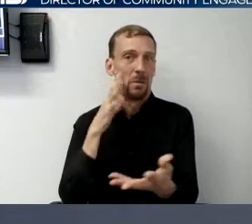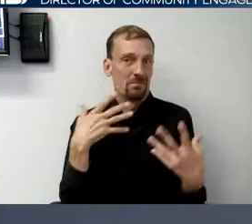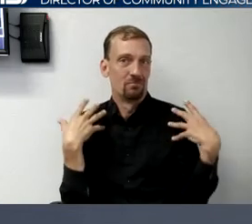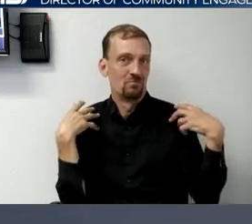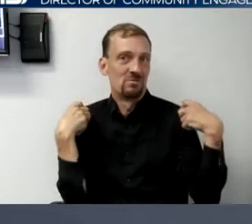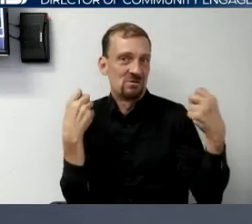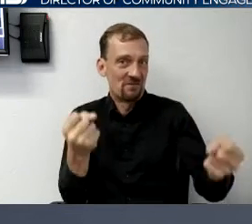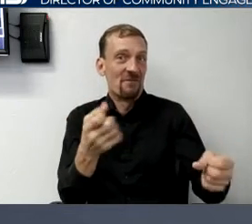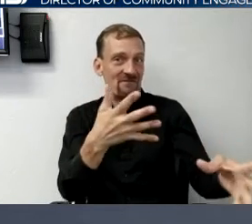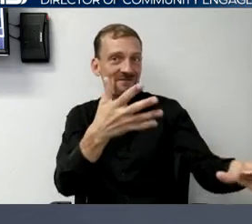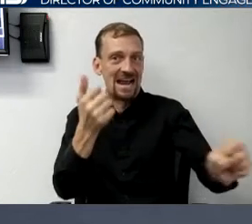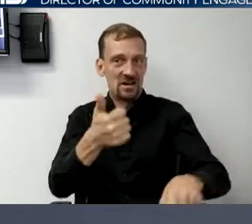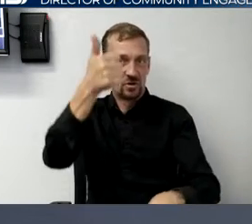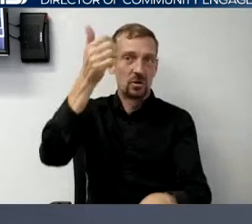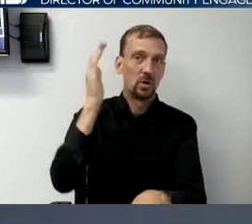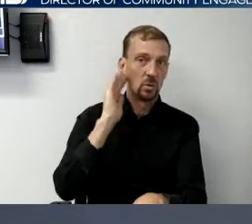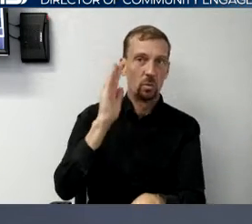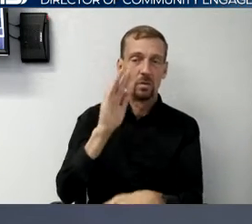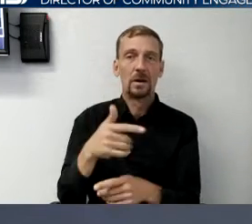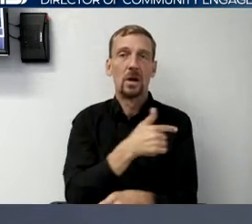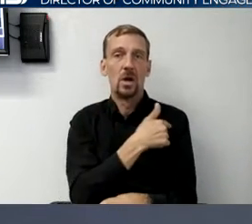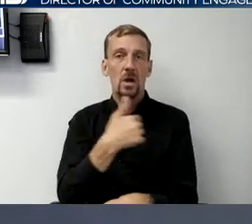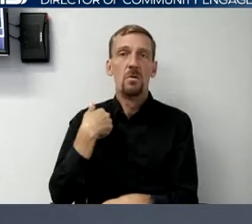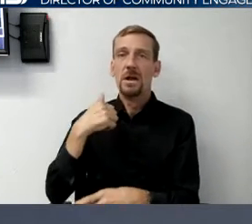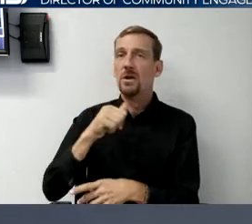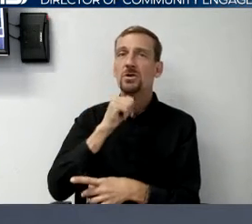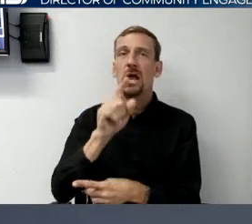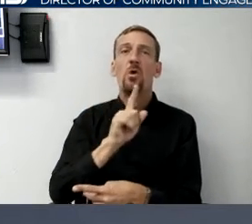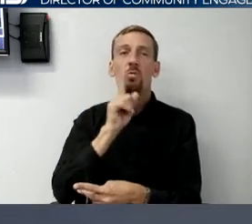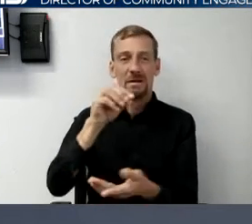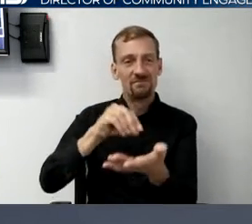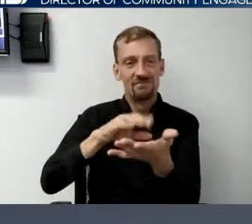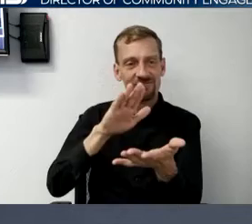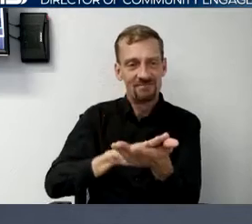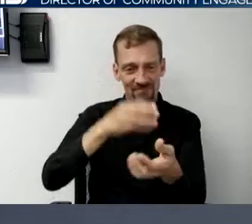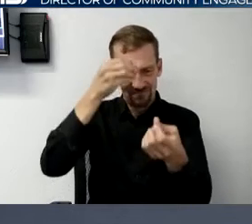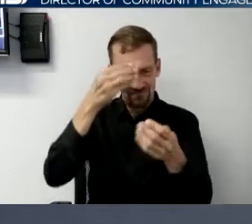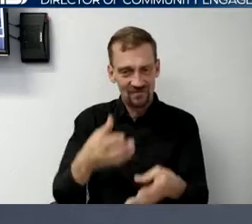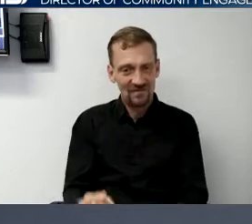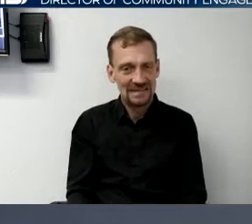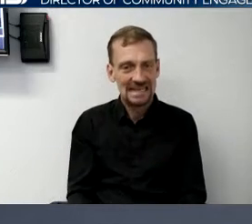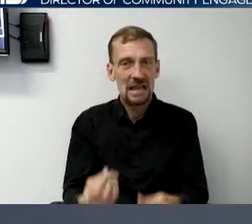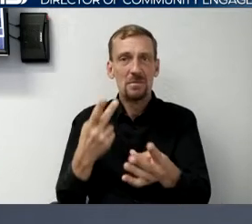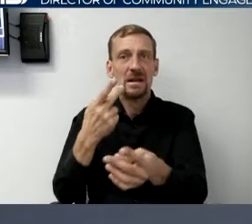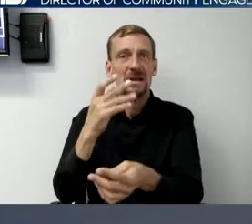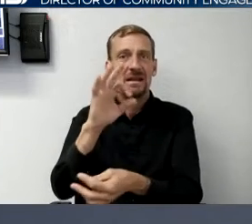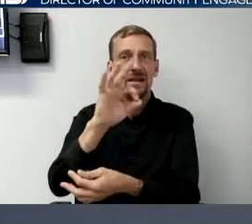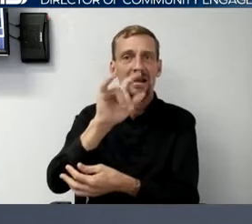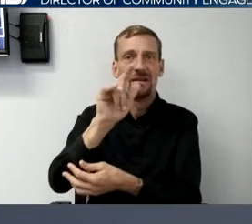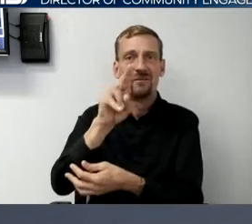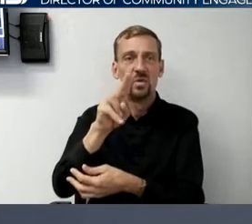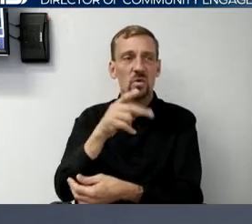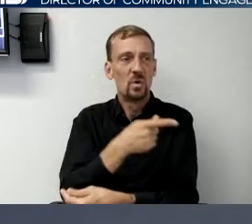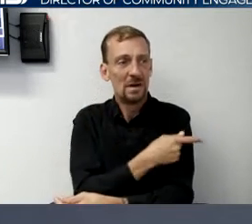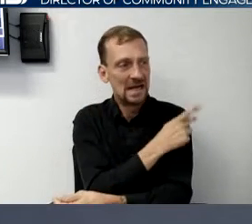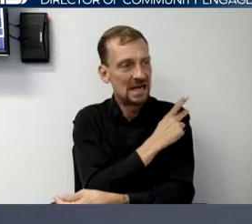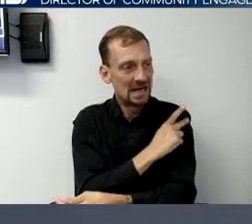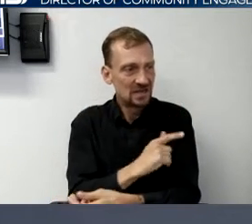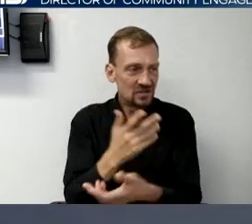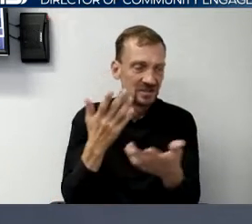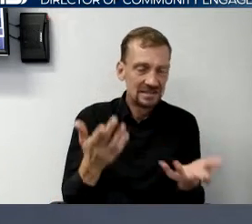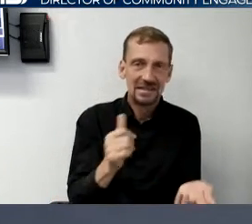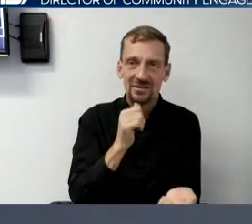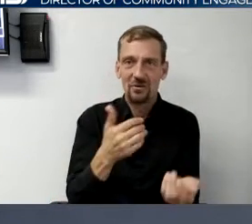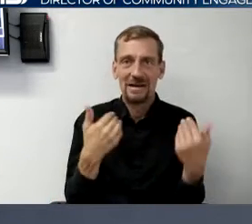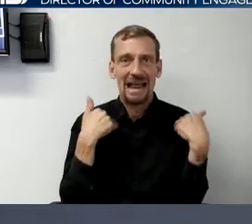don't really track that information about how many flu patients were on a ventilator in any given